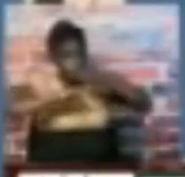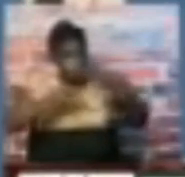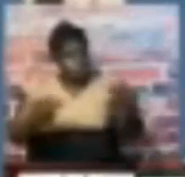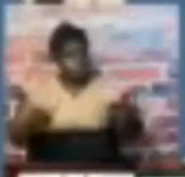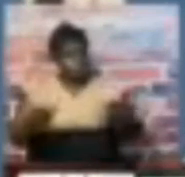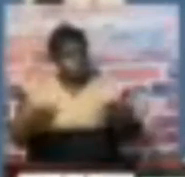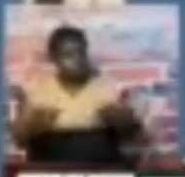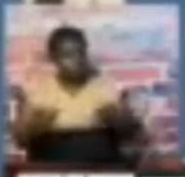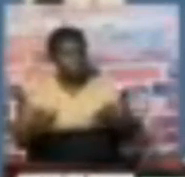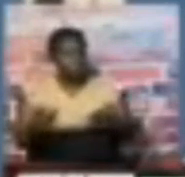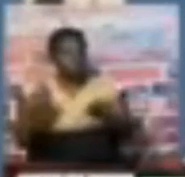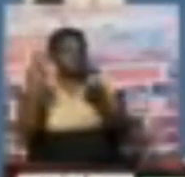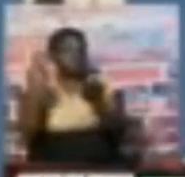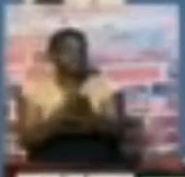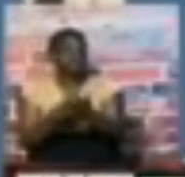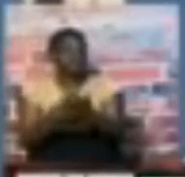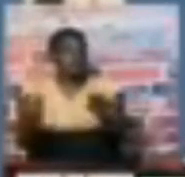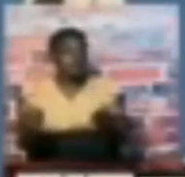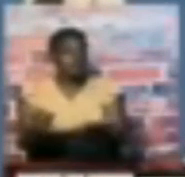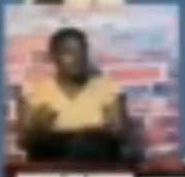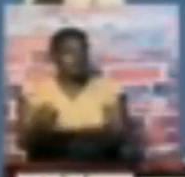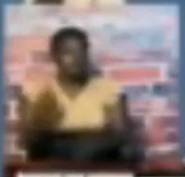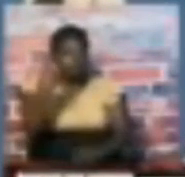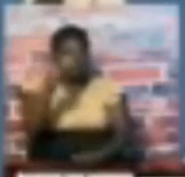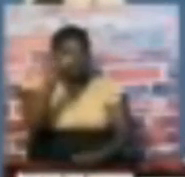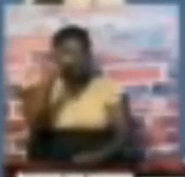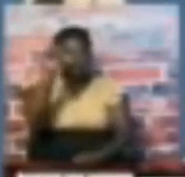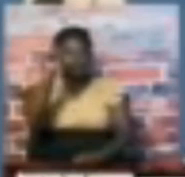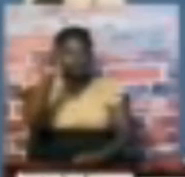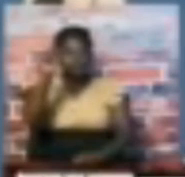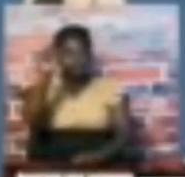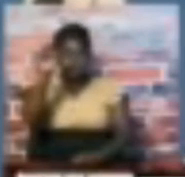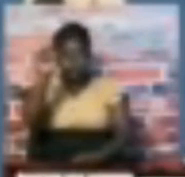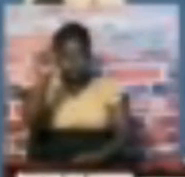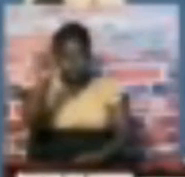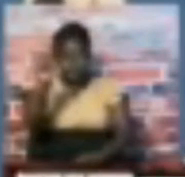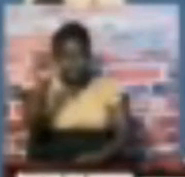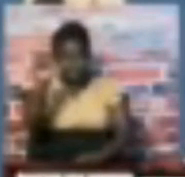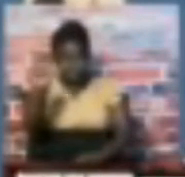Kawachom Uganda Limited, 1 Tata double cabin pickup.